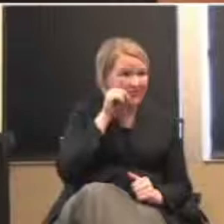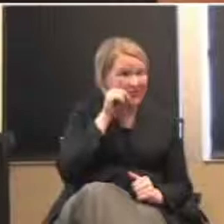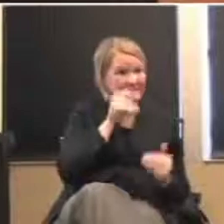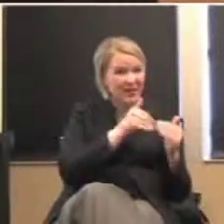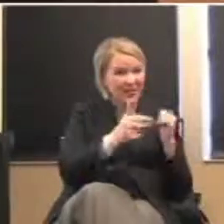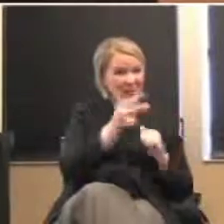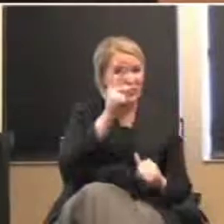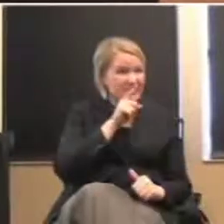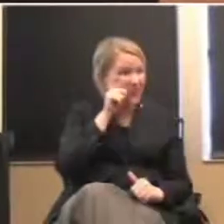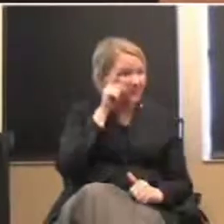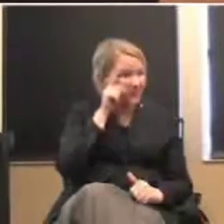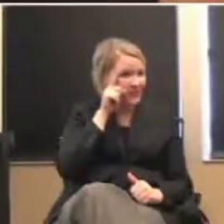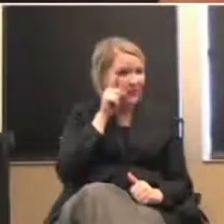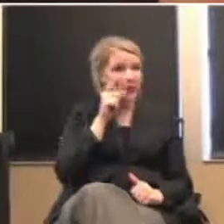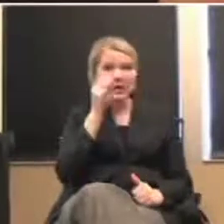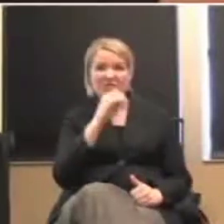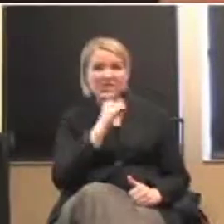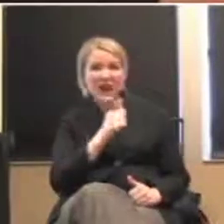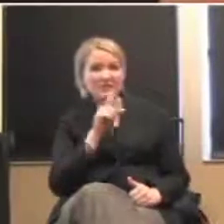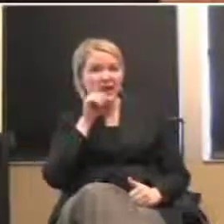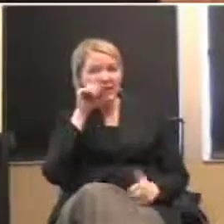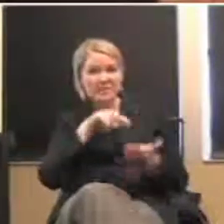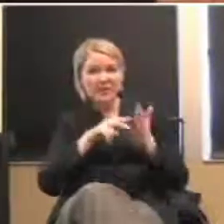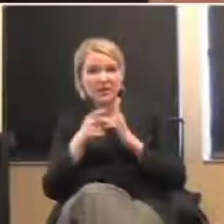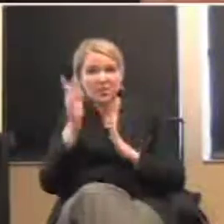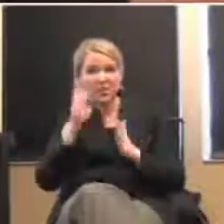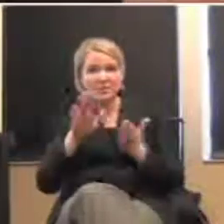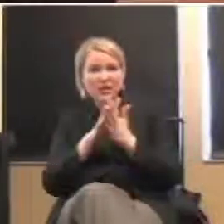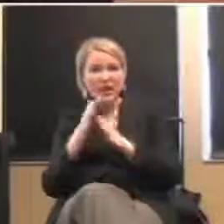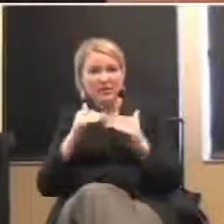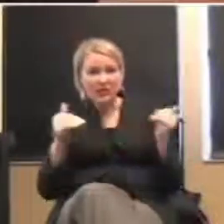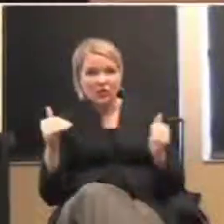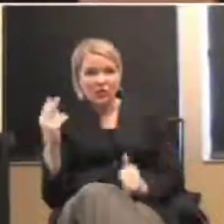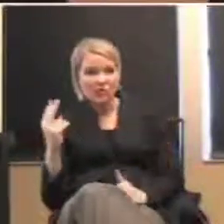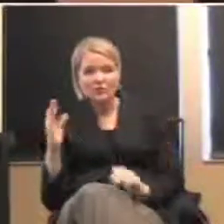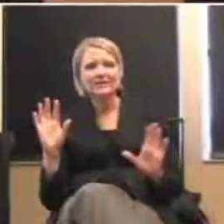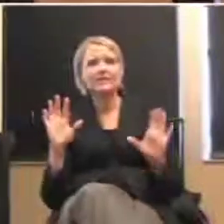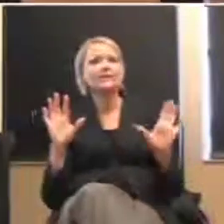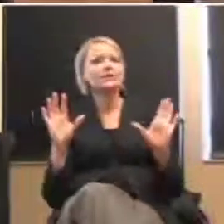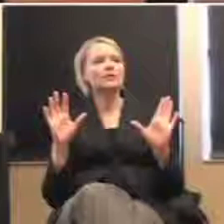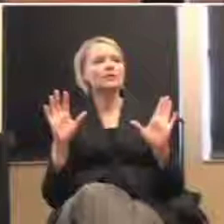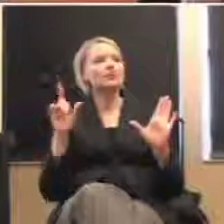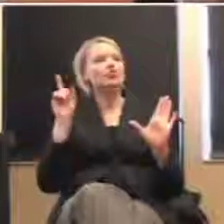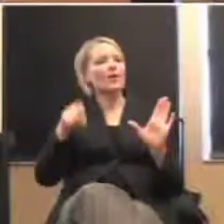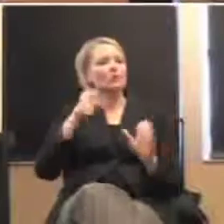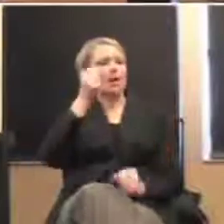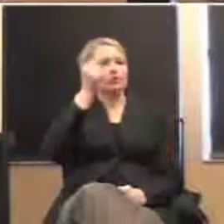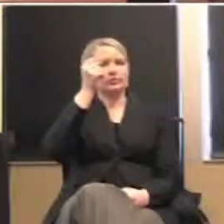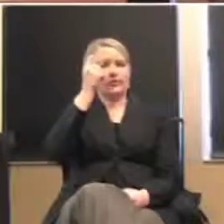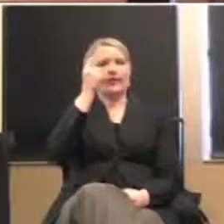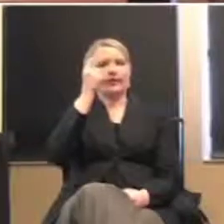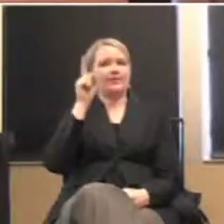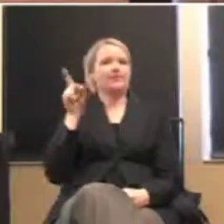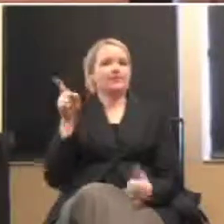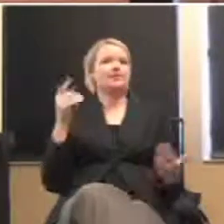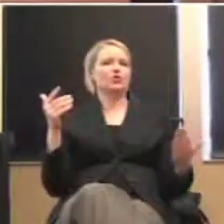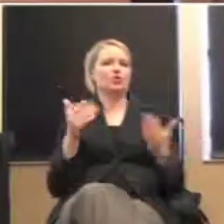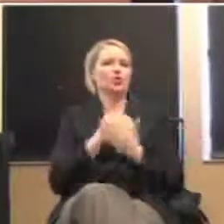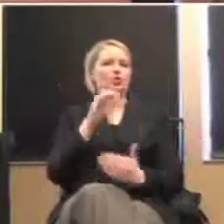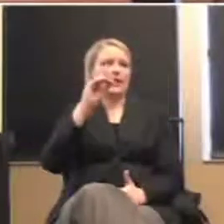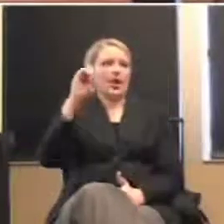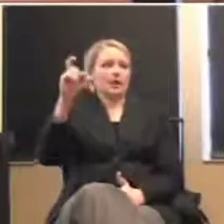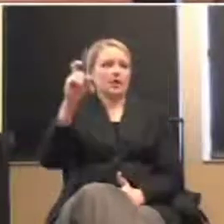with deafness? But if he wasn't deaf, he'd be a level. So just understand that this is the new